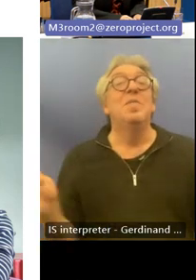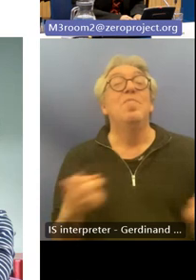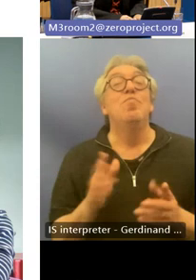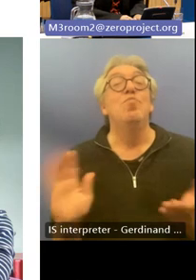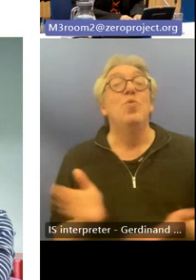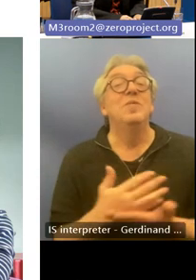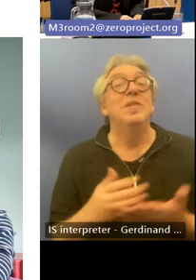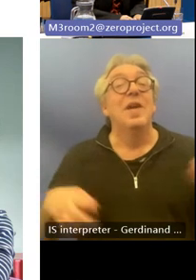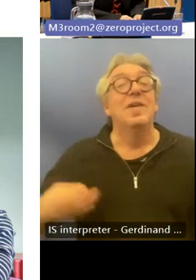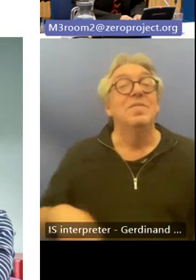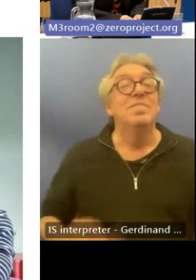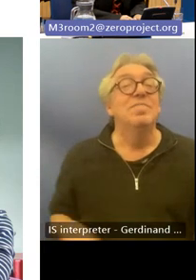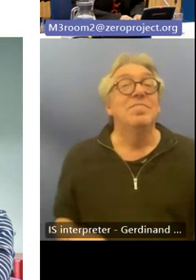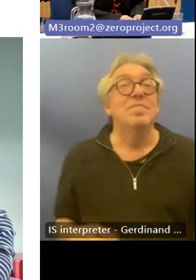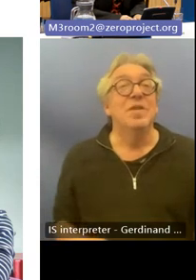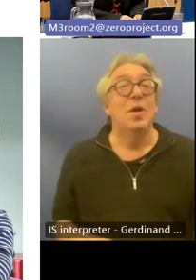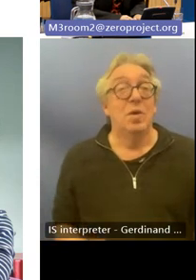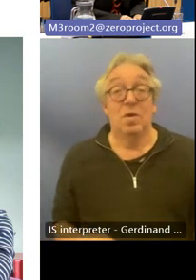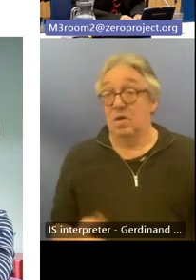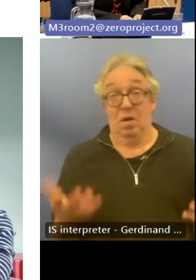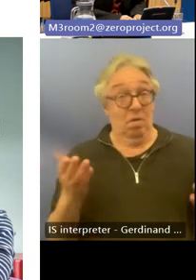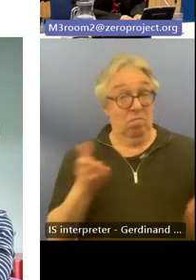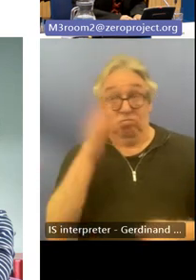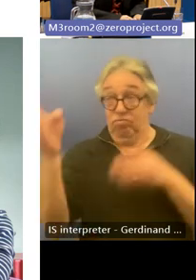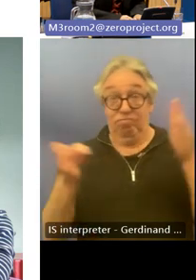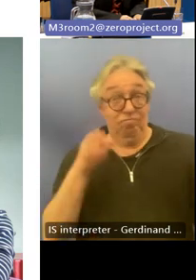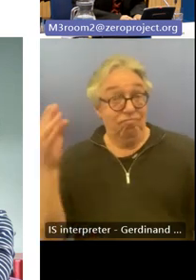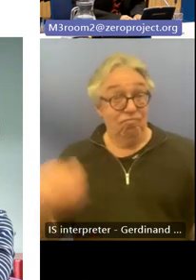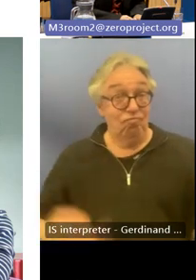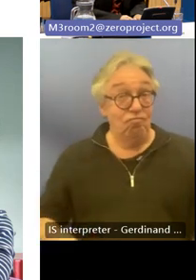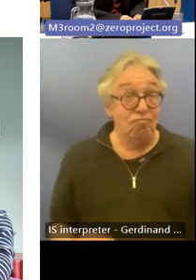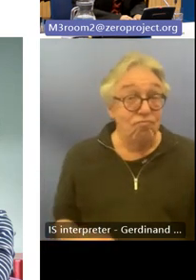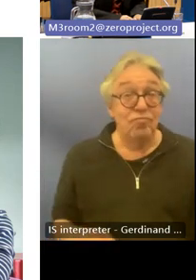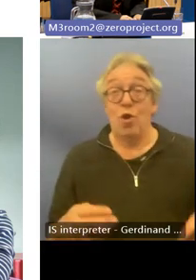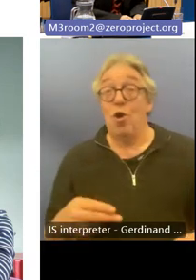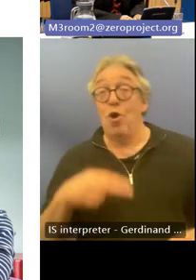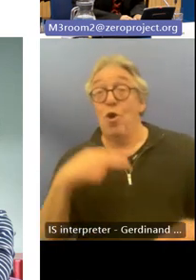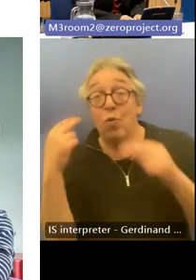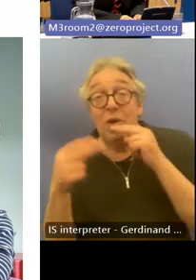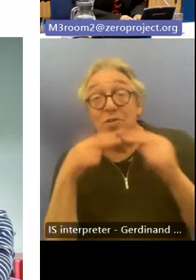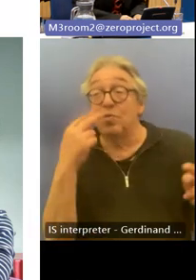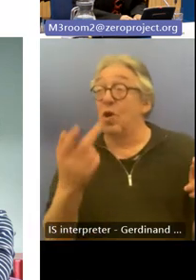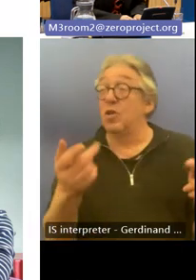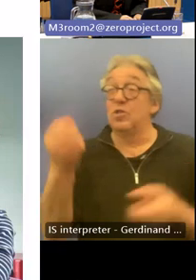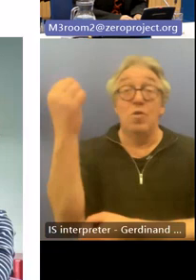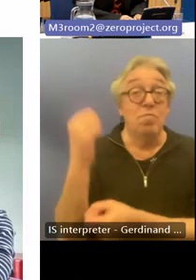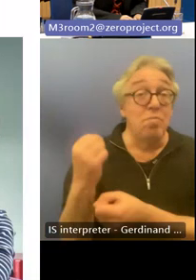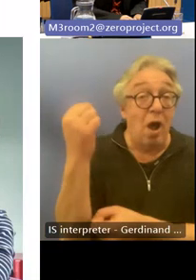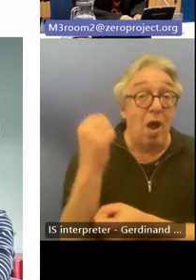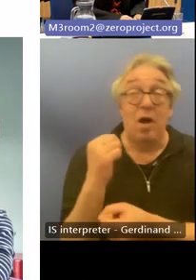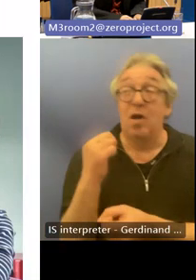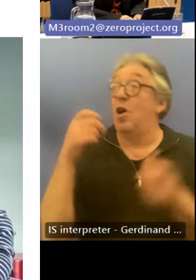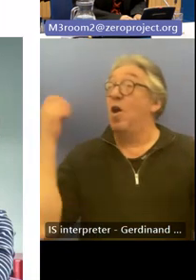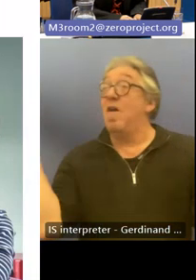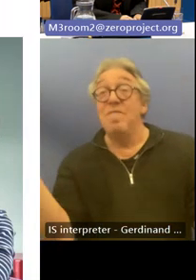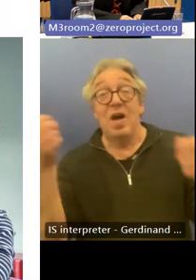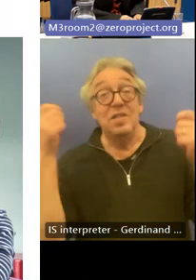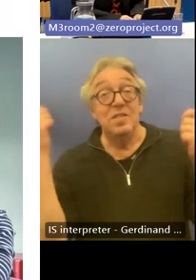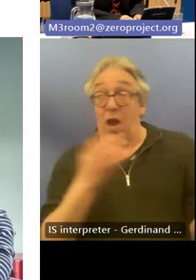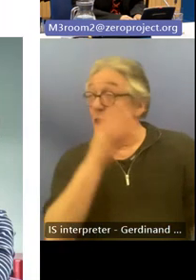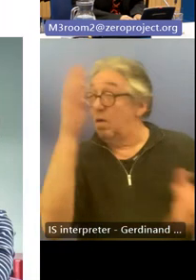community. They are hired by restaurants, bars, and communities in, for festivals. They are